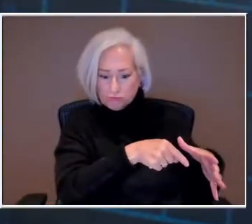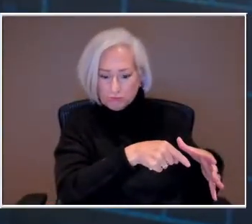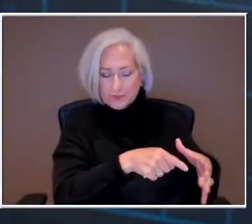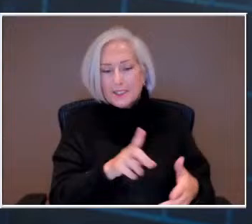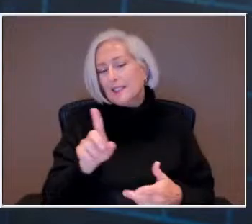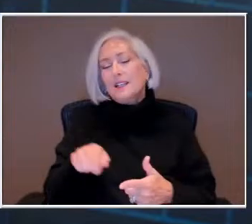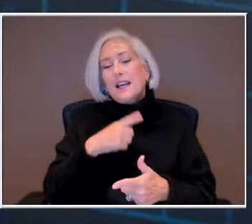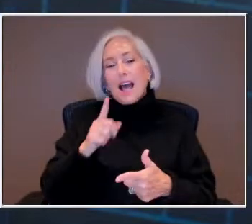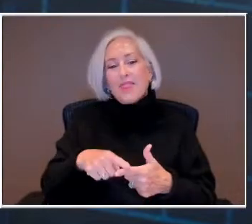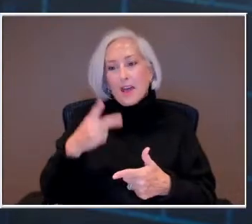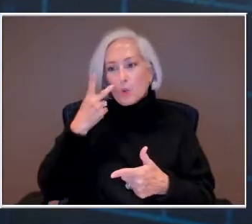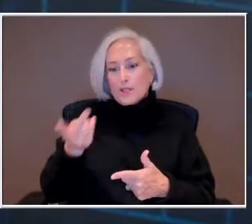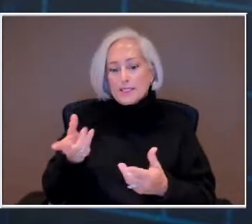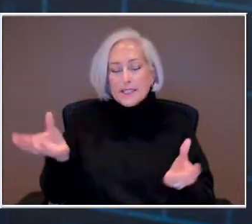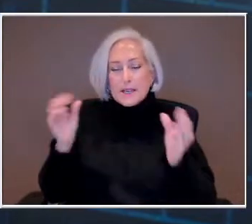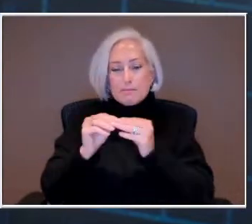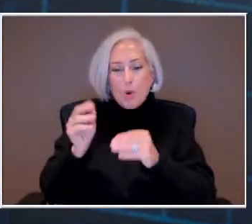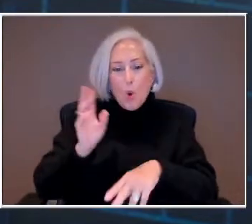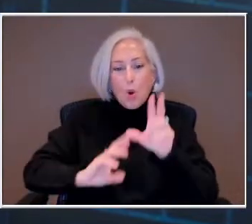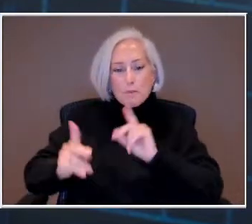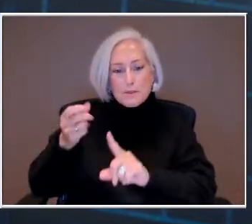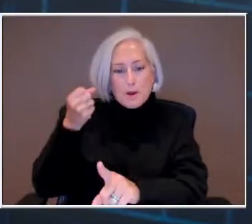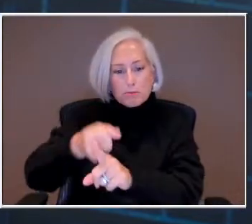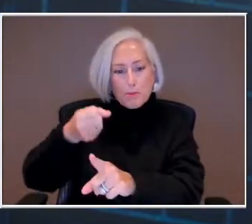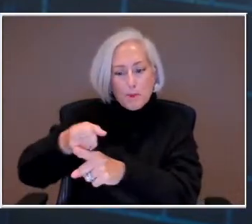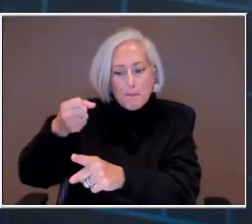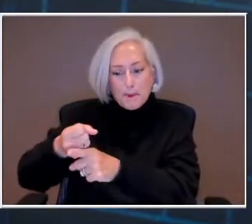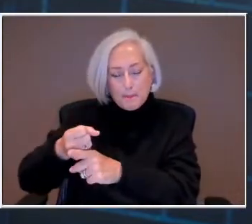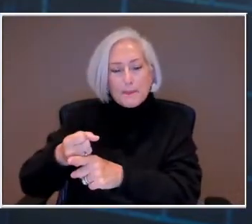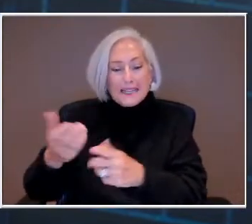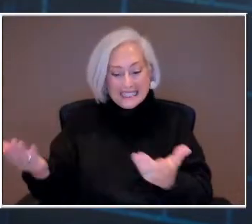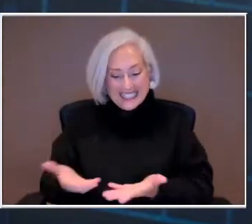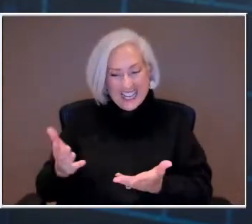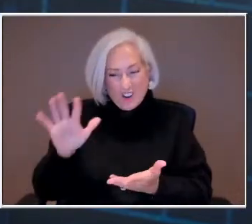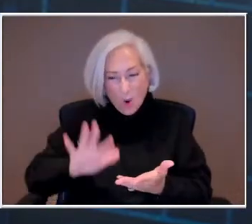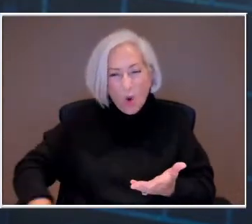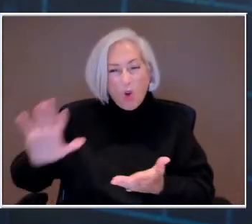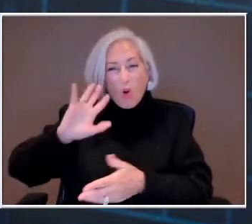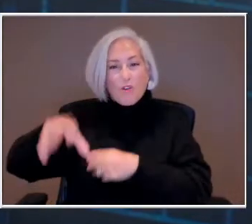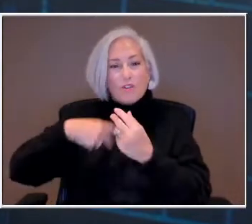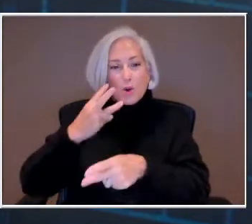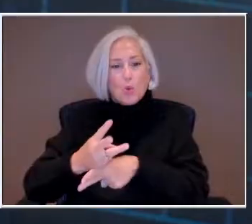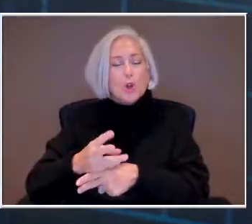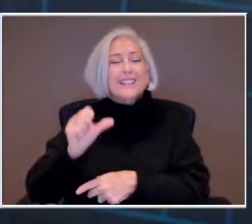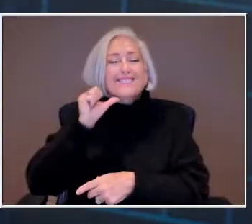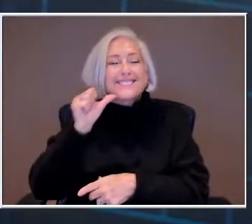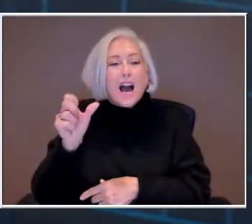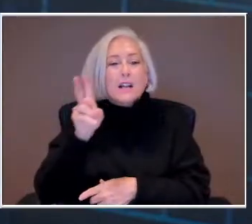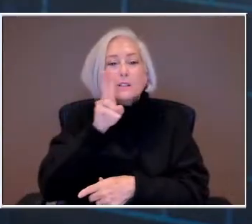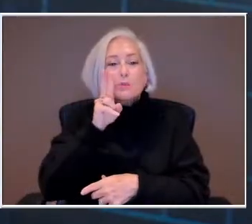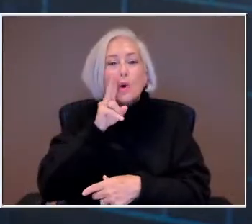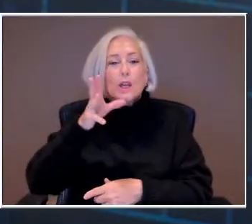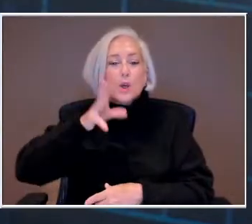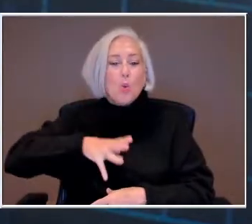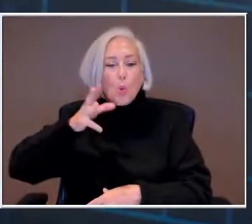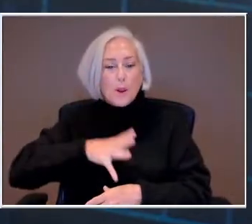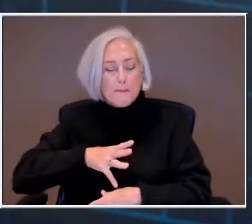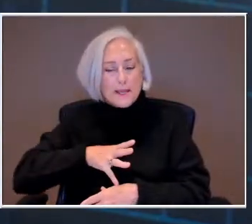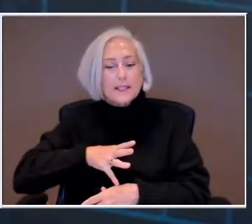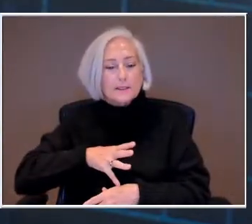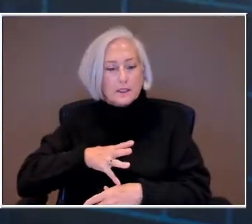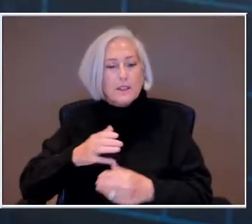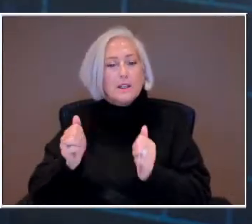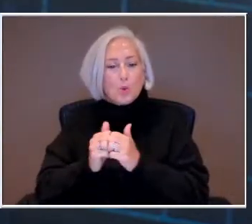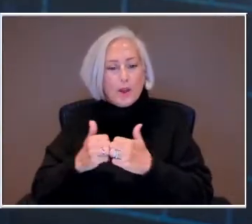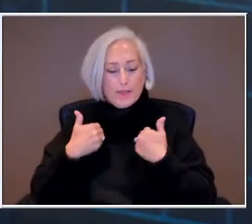the Western world, but also in Asia, of non-smokers, women, and I think it has to do with some of the